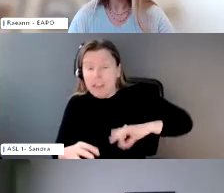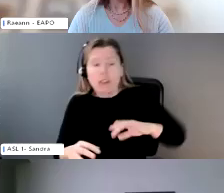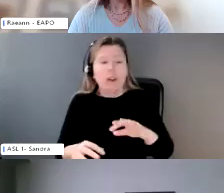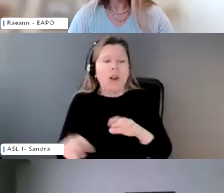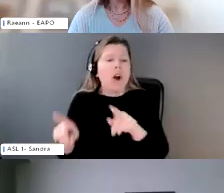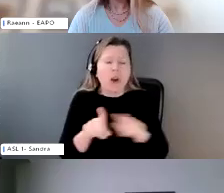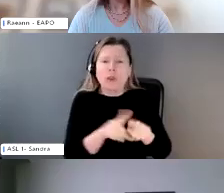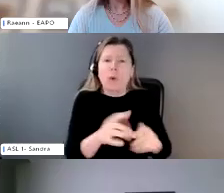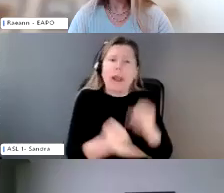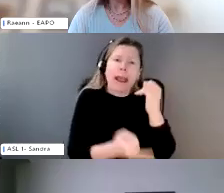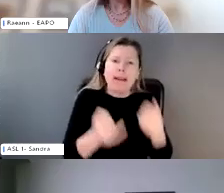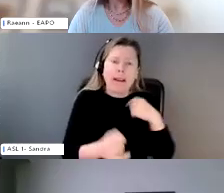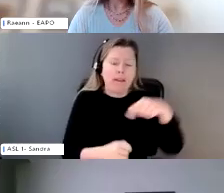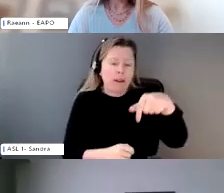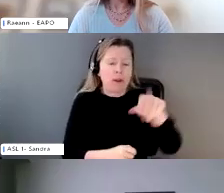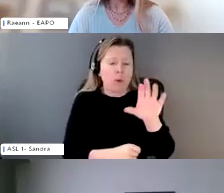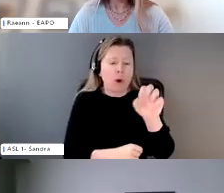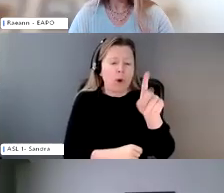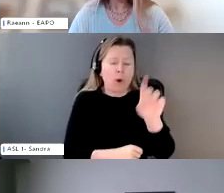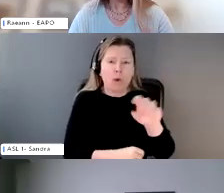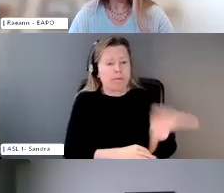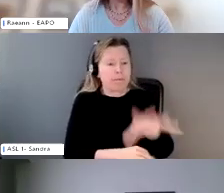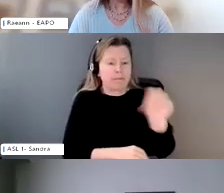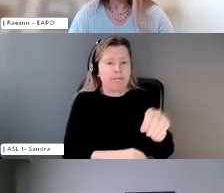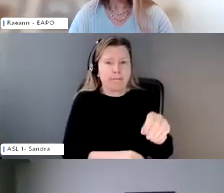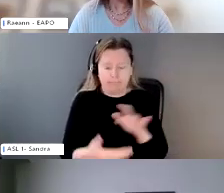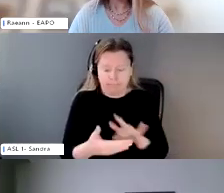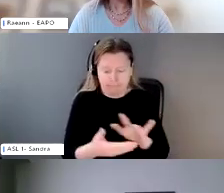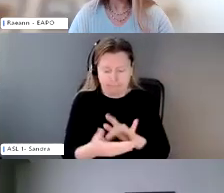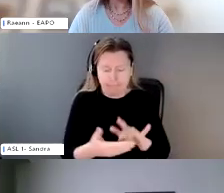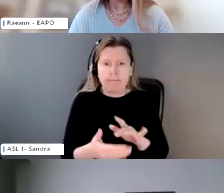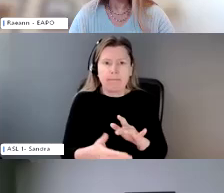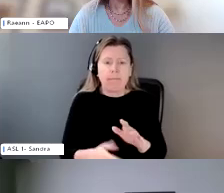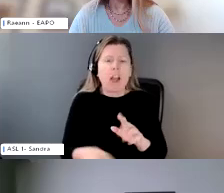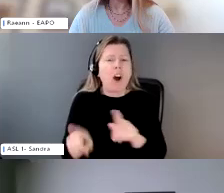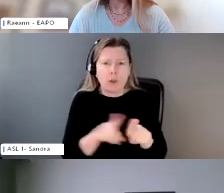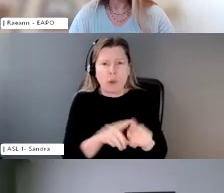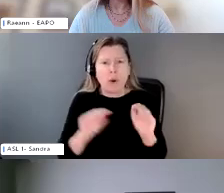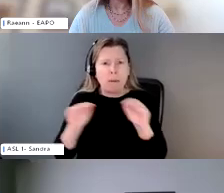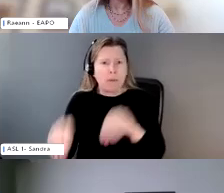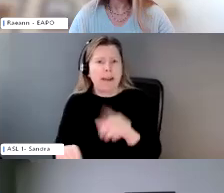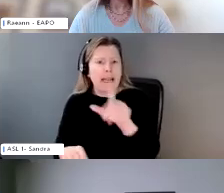scan as well, and I'll also put the link in the chat box. So we do appreciate your feedback.